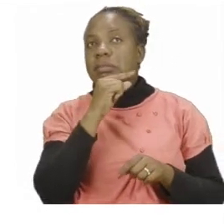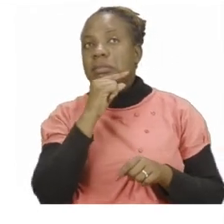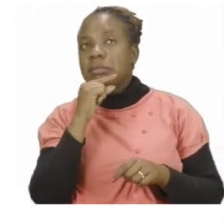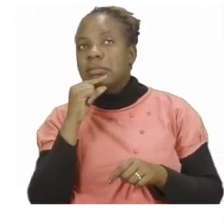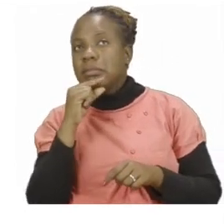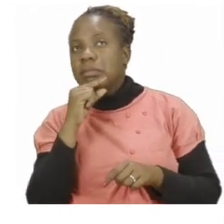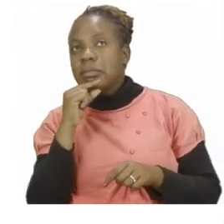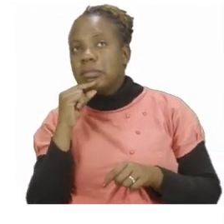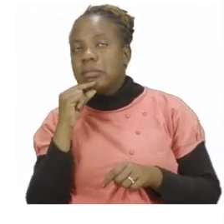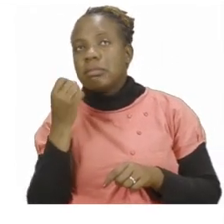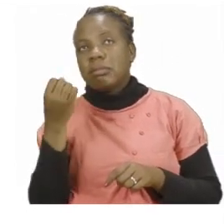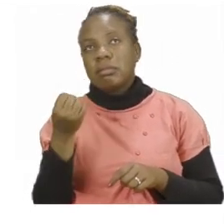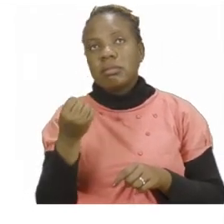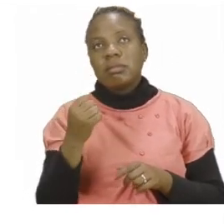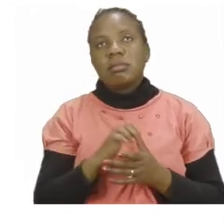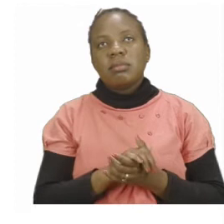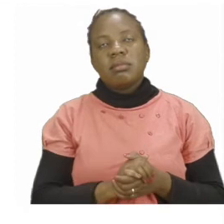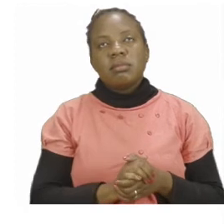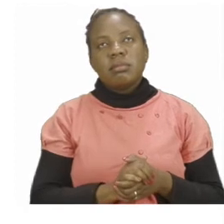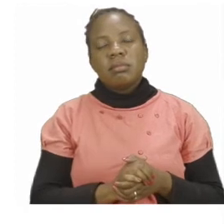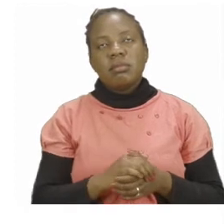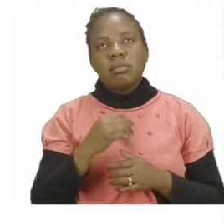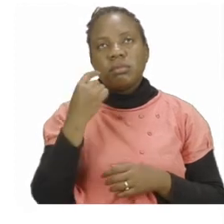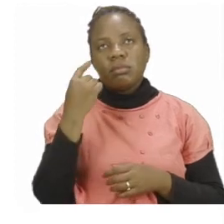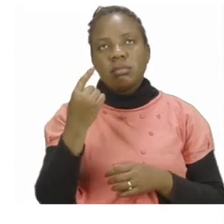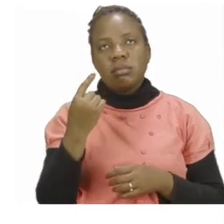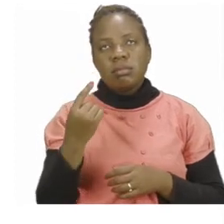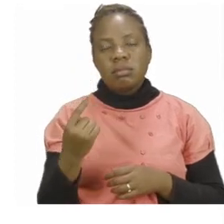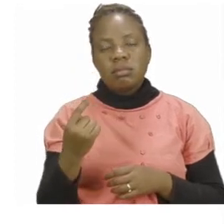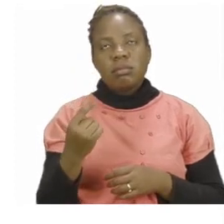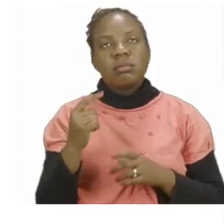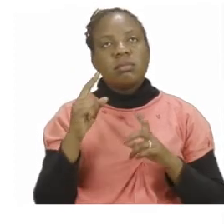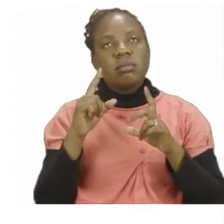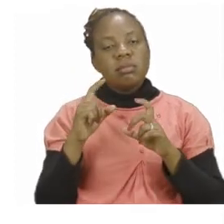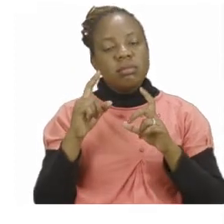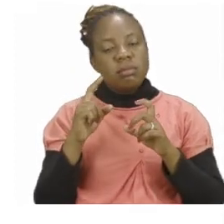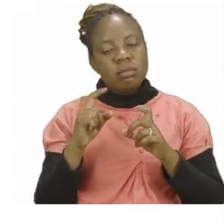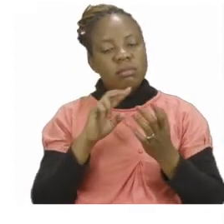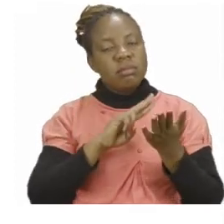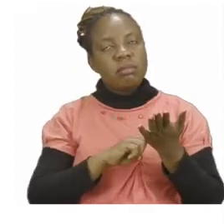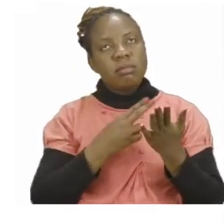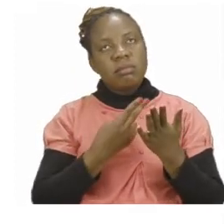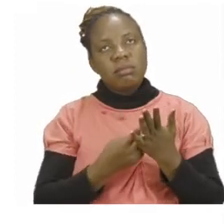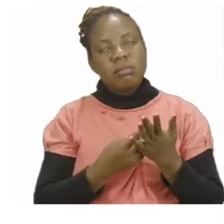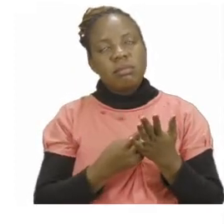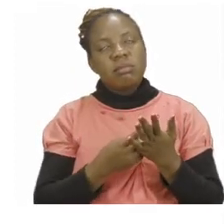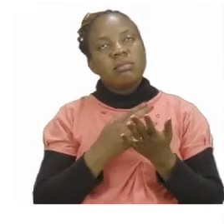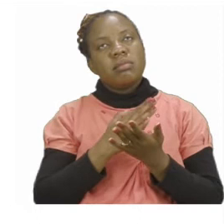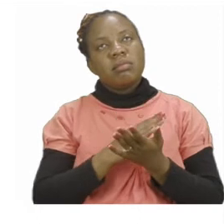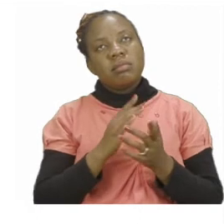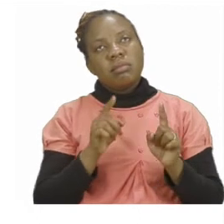the key means that each picture represents something. So there you see